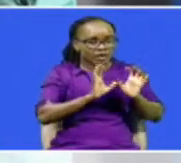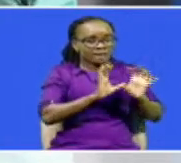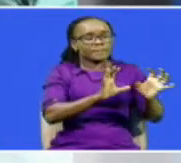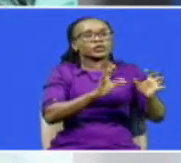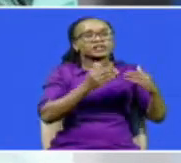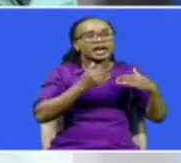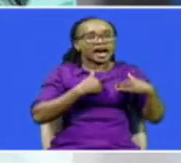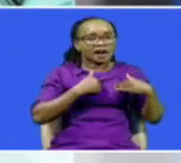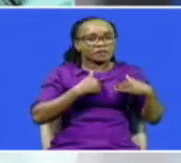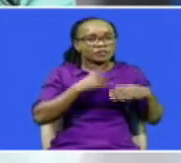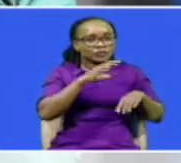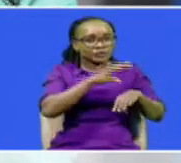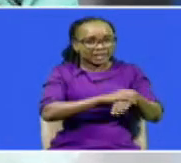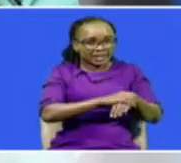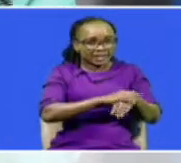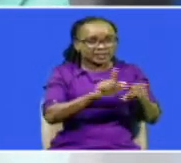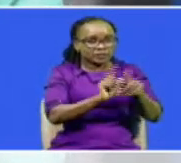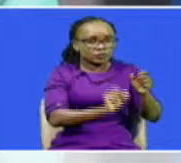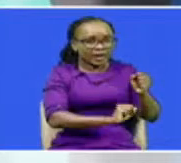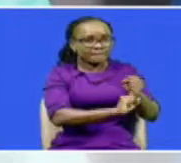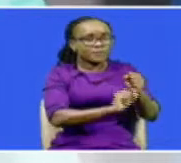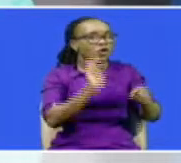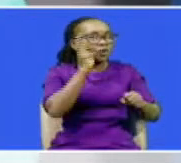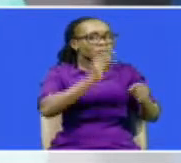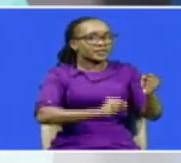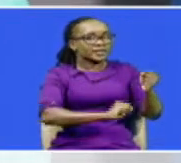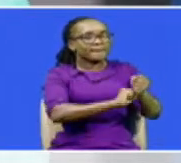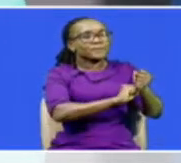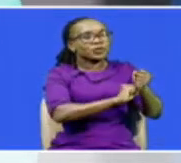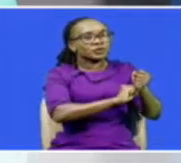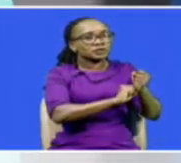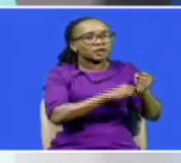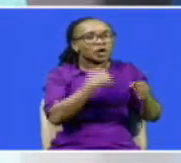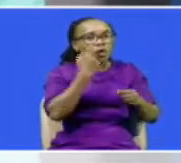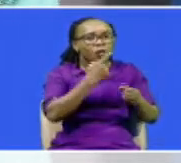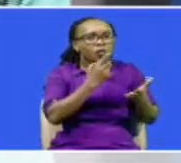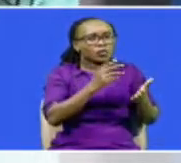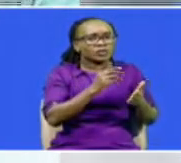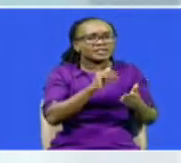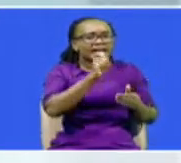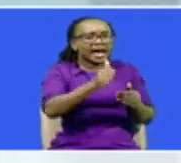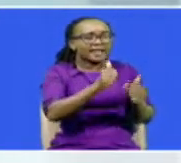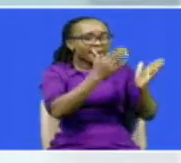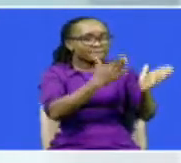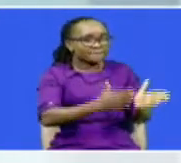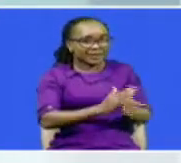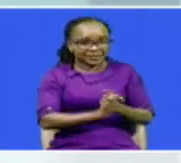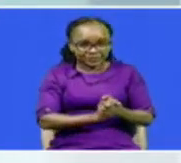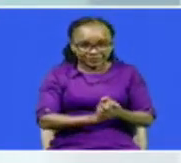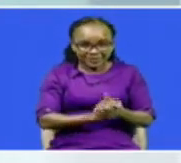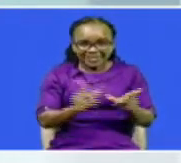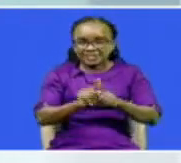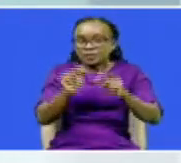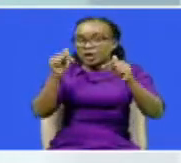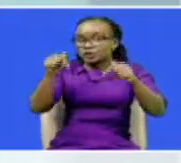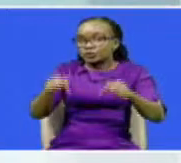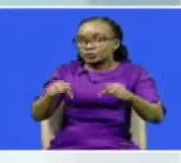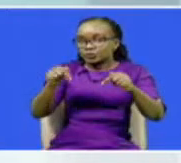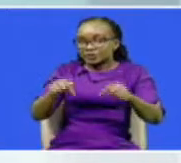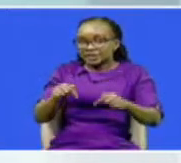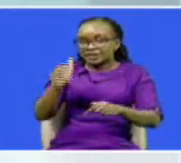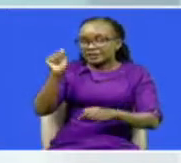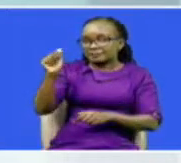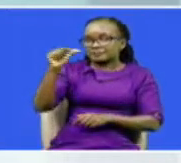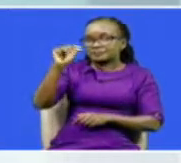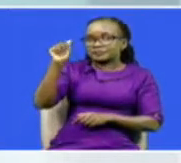and you need to take a stand on who to support, you will support the contrary. Who is the contrary in this case? Actually, did you see today a Agano